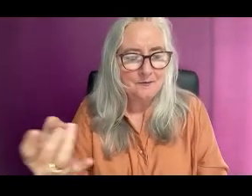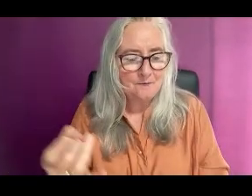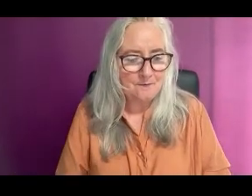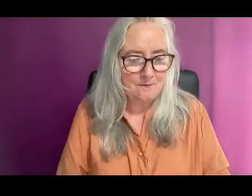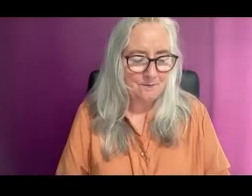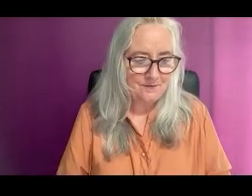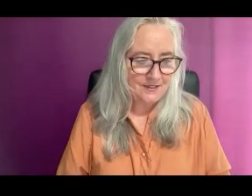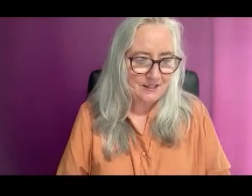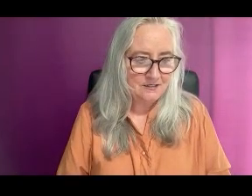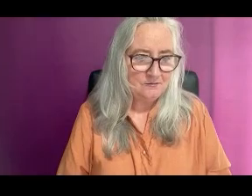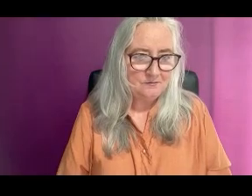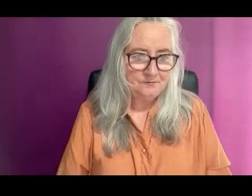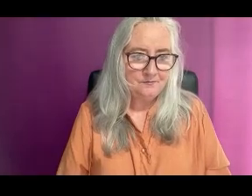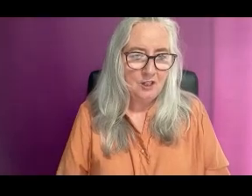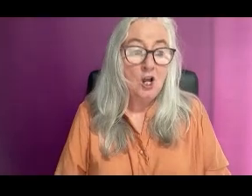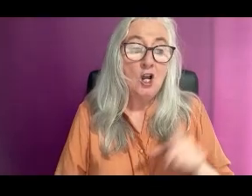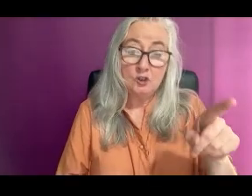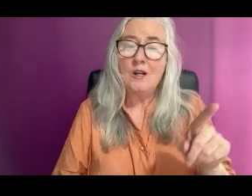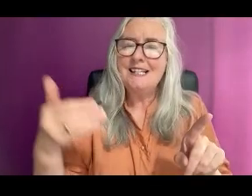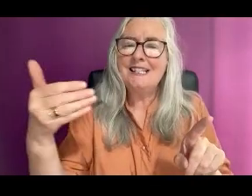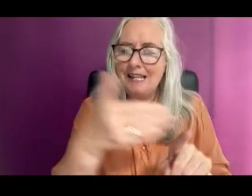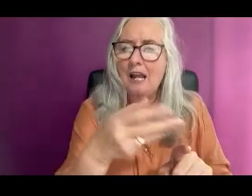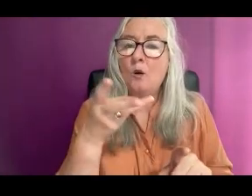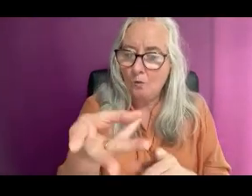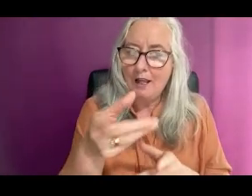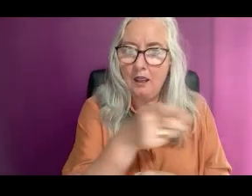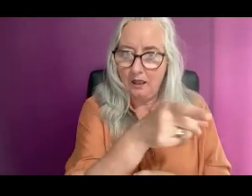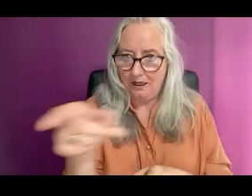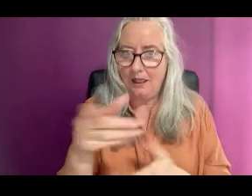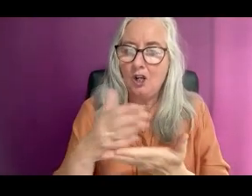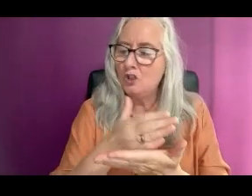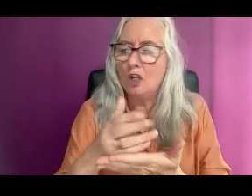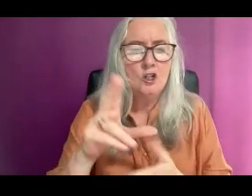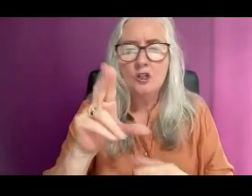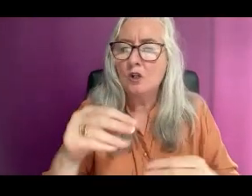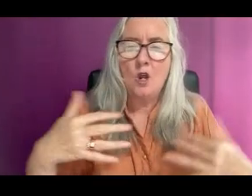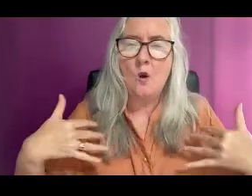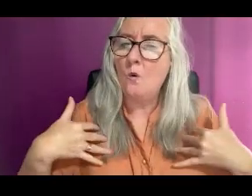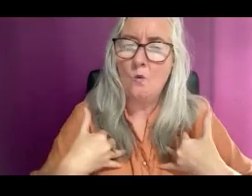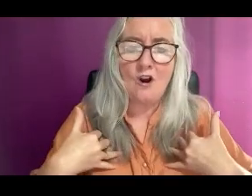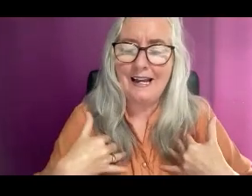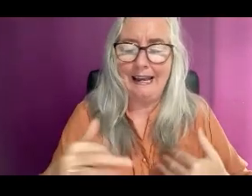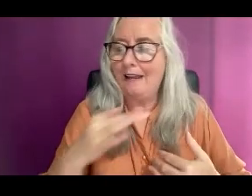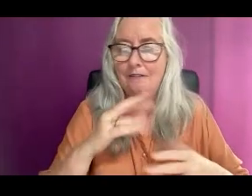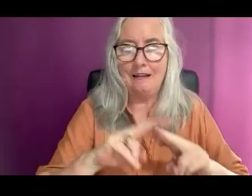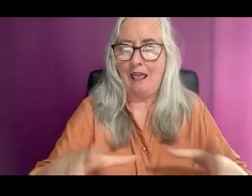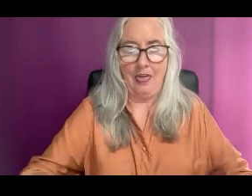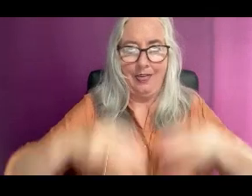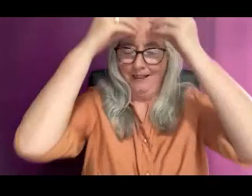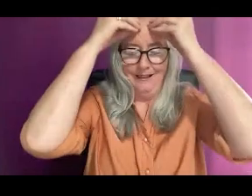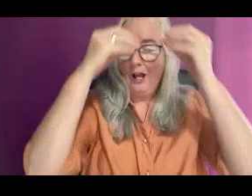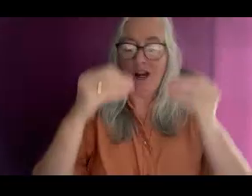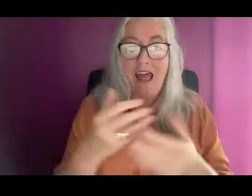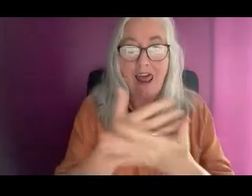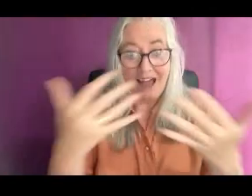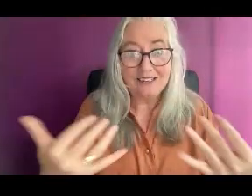I should also say that these slides will be shared, so don't worry if you're not taking this all in. It's a lot of information. We will